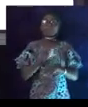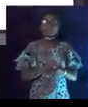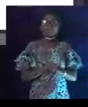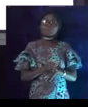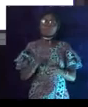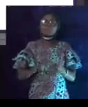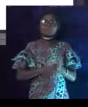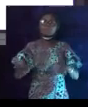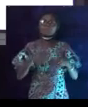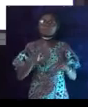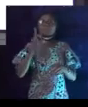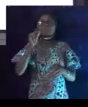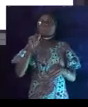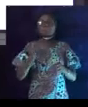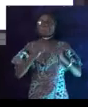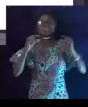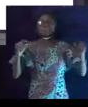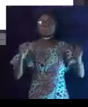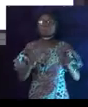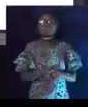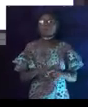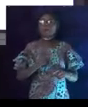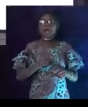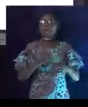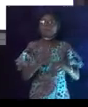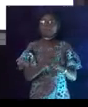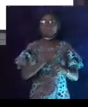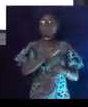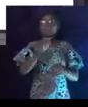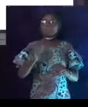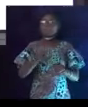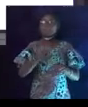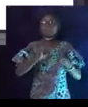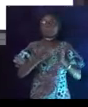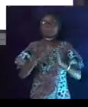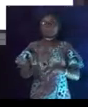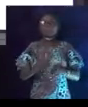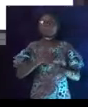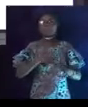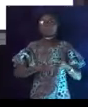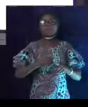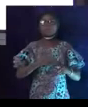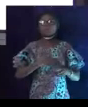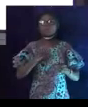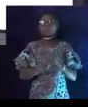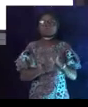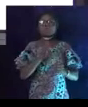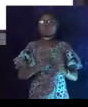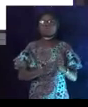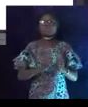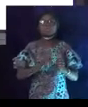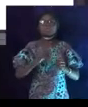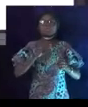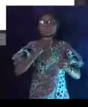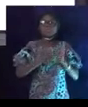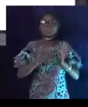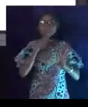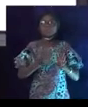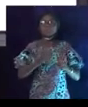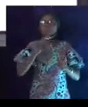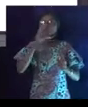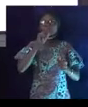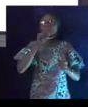is 36 degrees Celsius. I'm only having 5/9 left that I'm just going to use to multiply. So